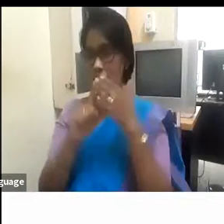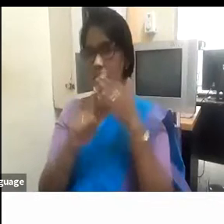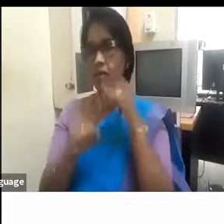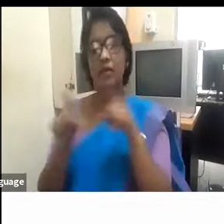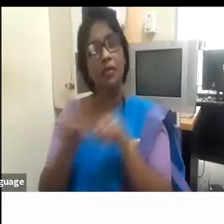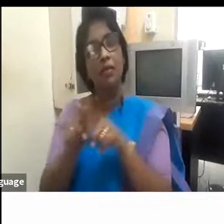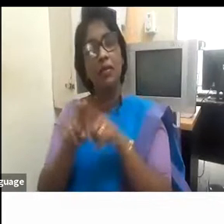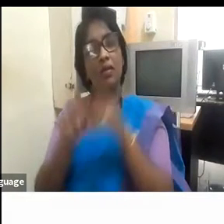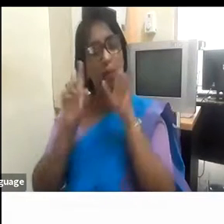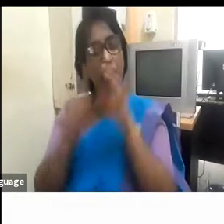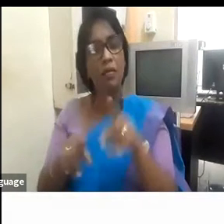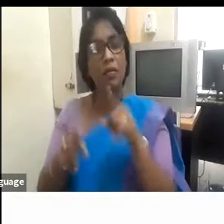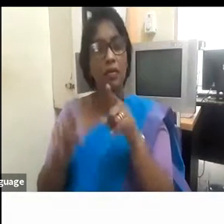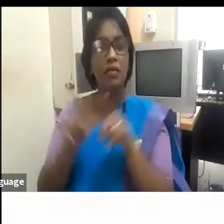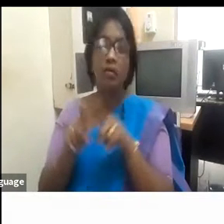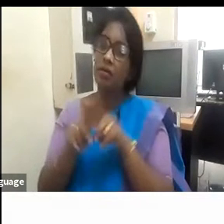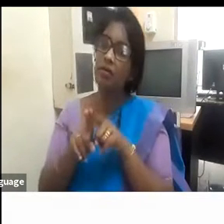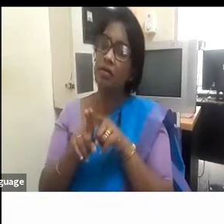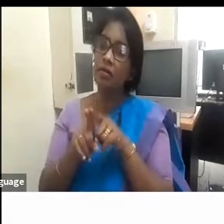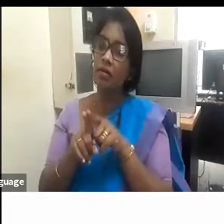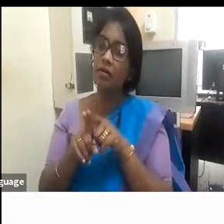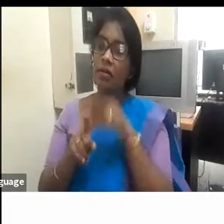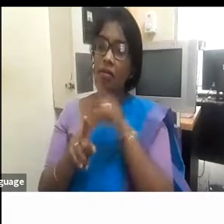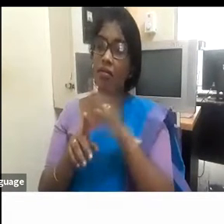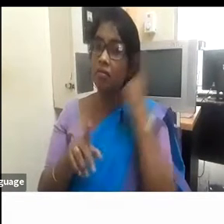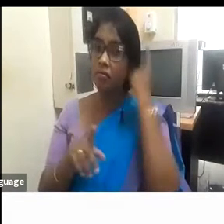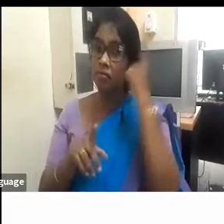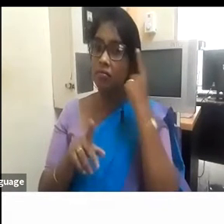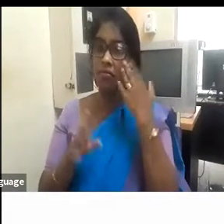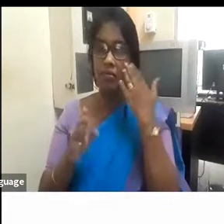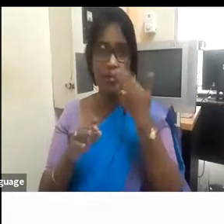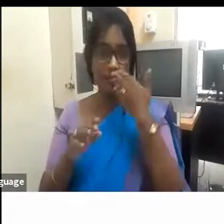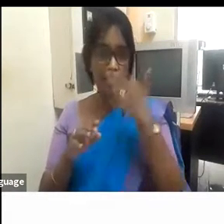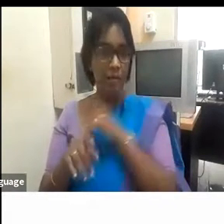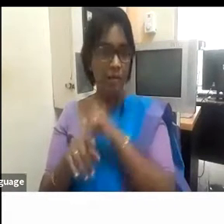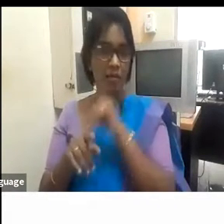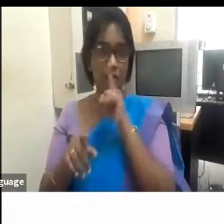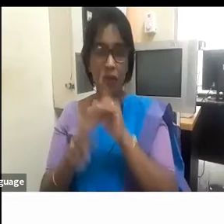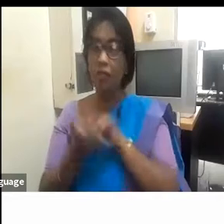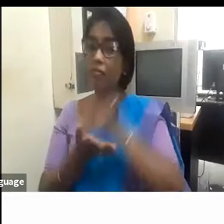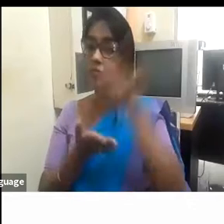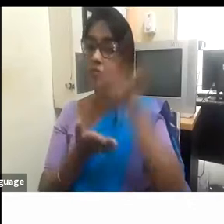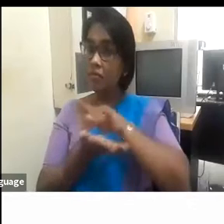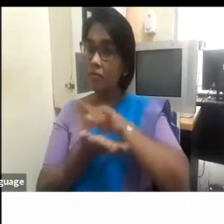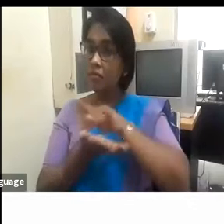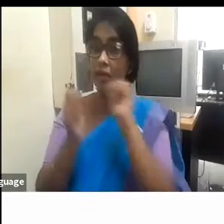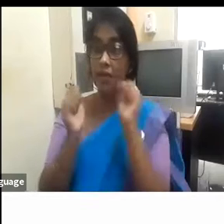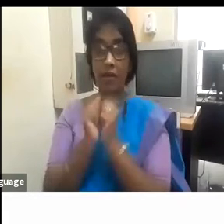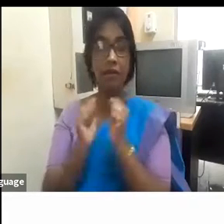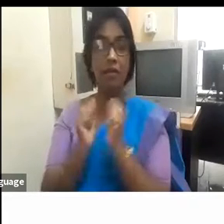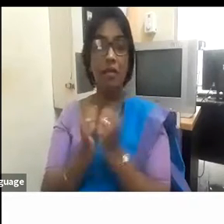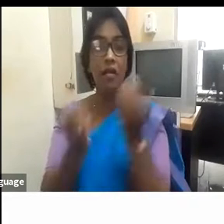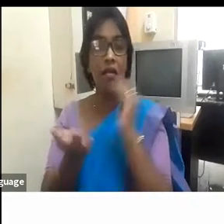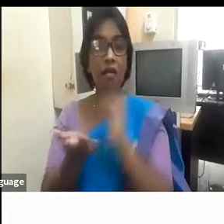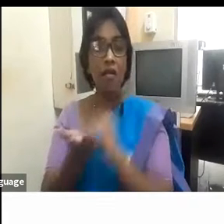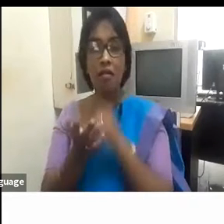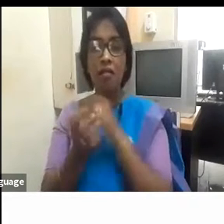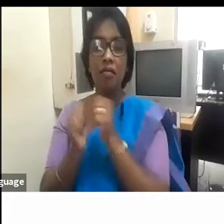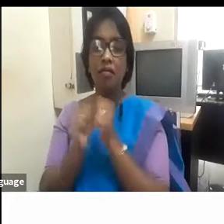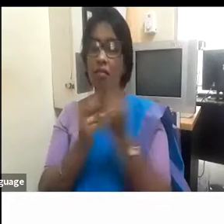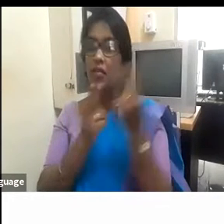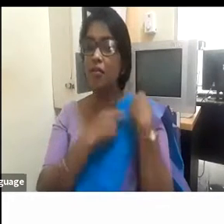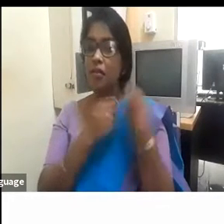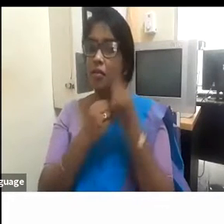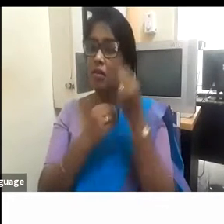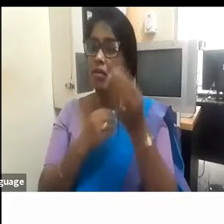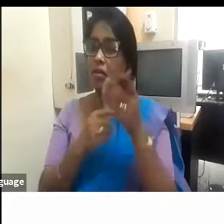levels, people who have gone and worked abroad can come and how they can contribute. But I think the fundamental issue is how do Sri